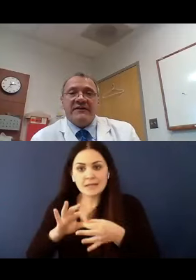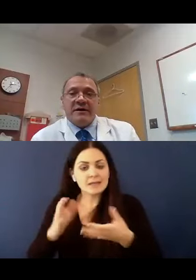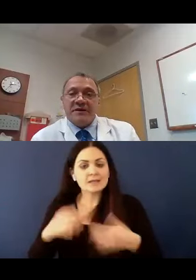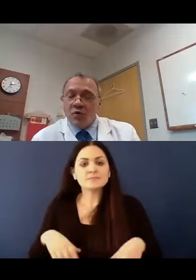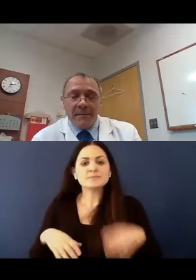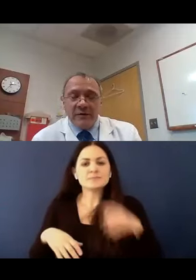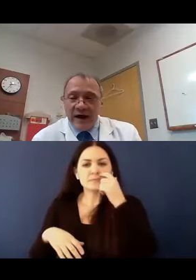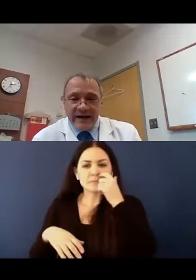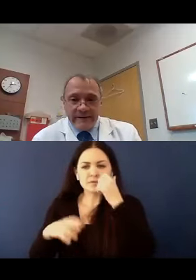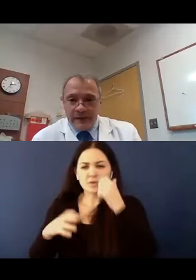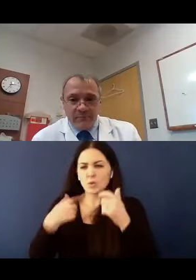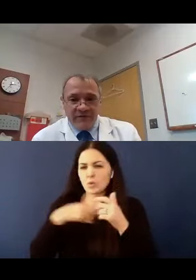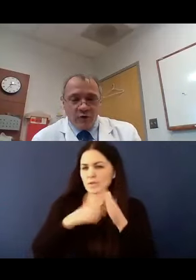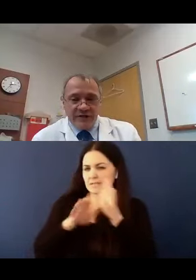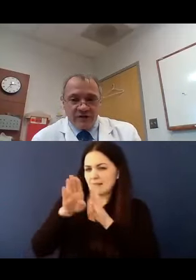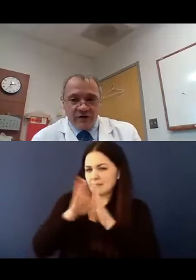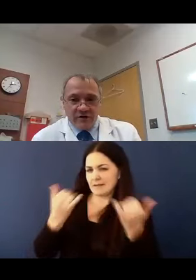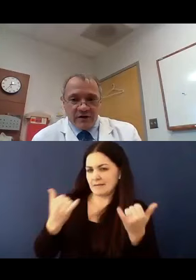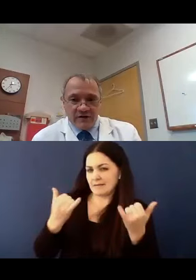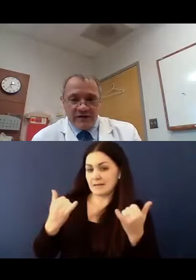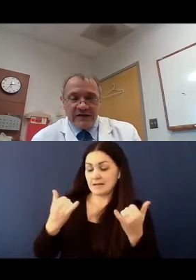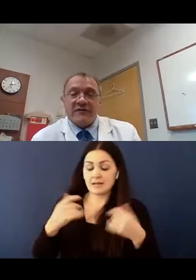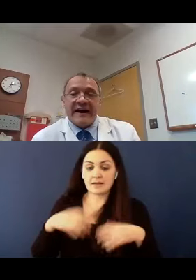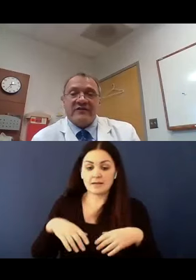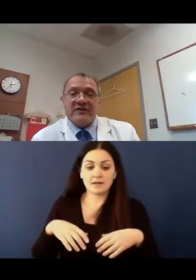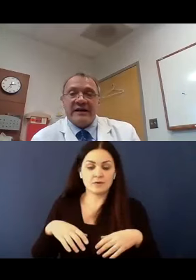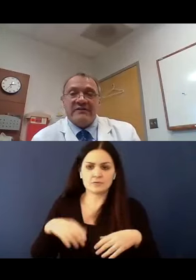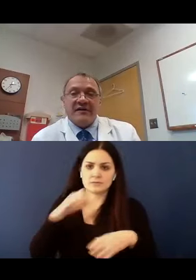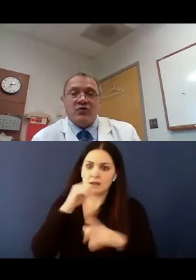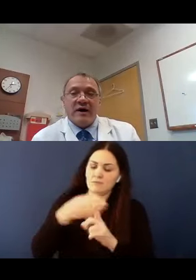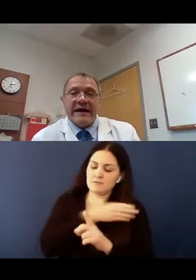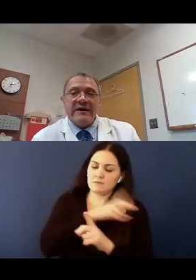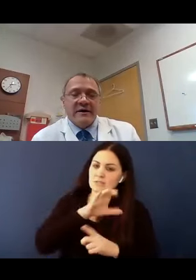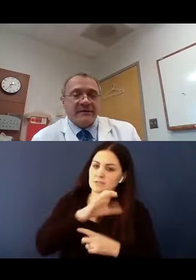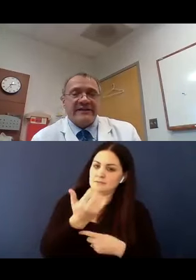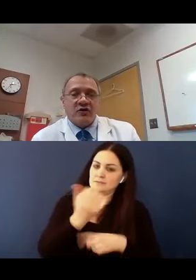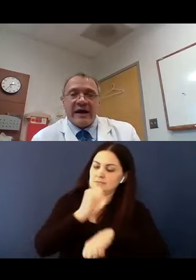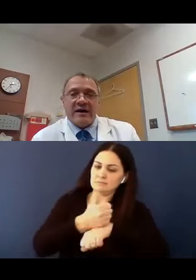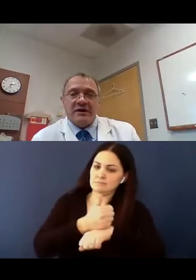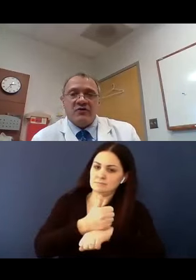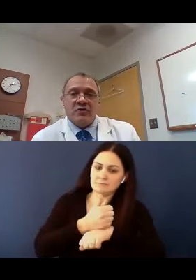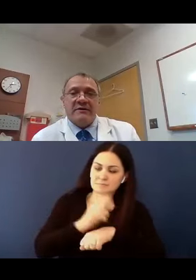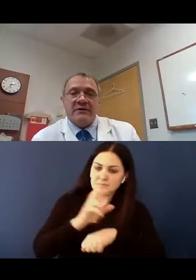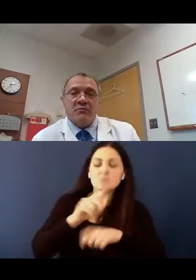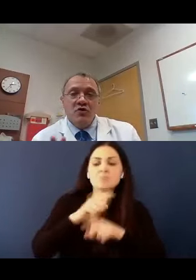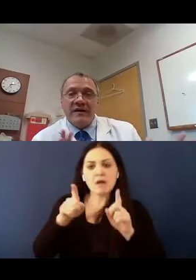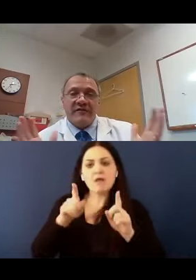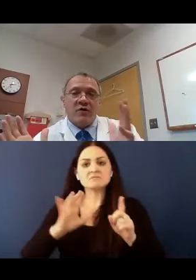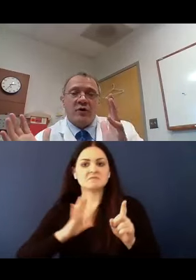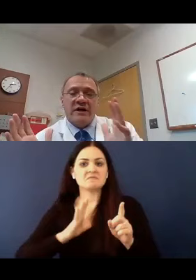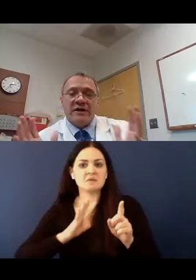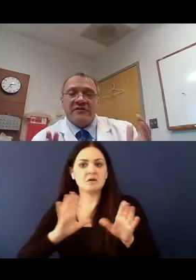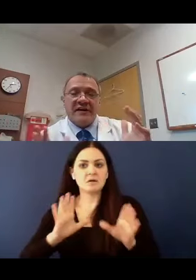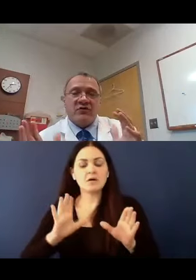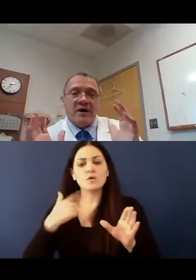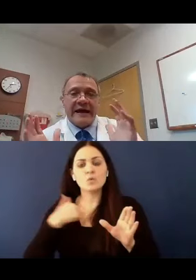being developed. It won't be ready before we start the need for vaccinating in phase 1A, but that's okay because we've been moving